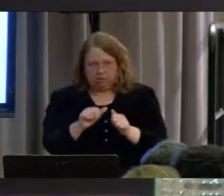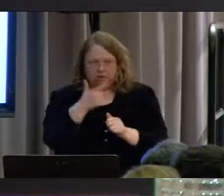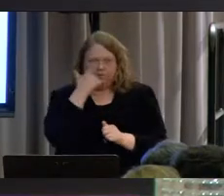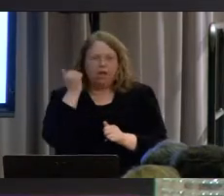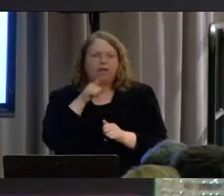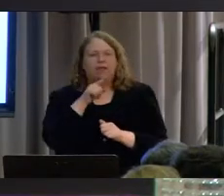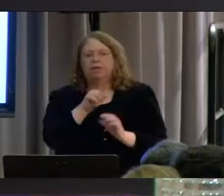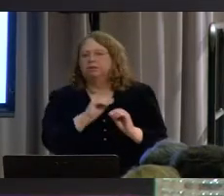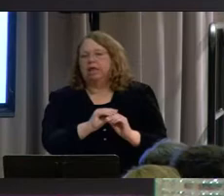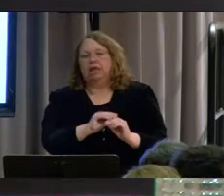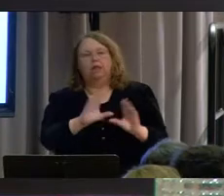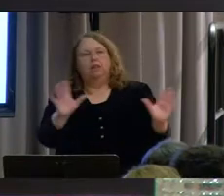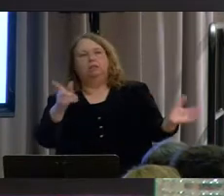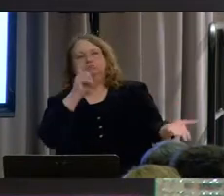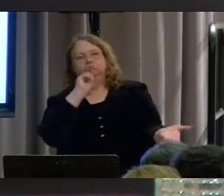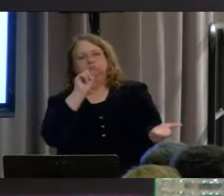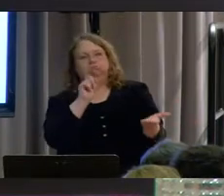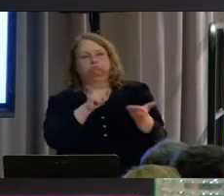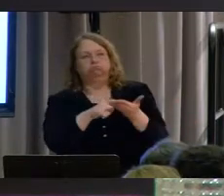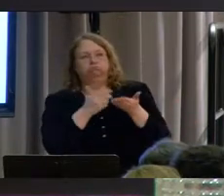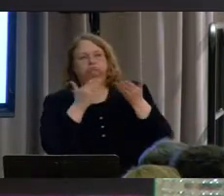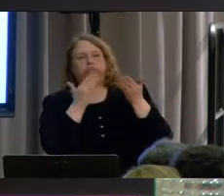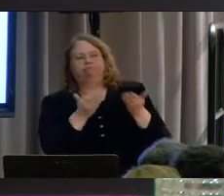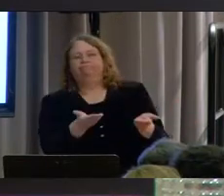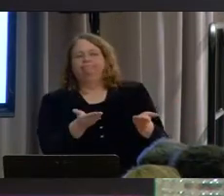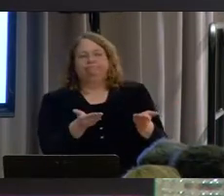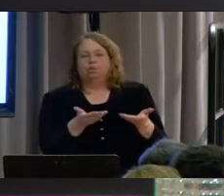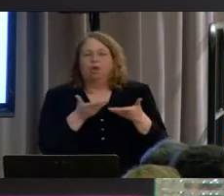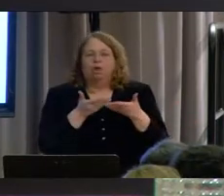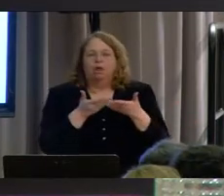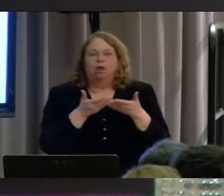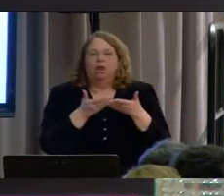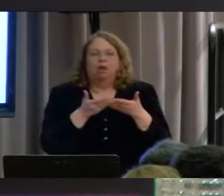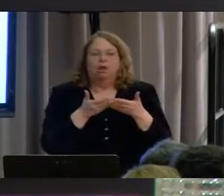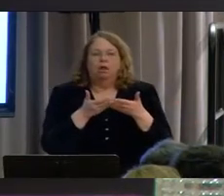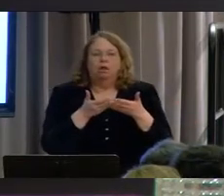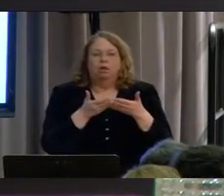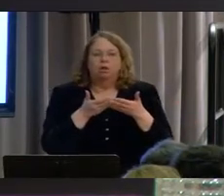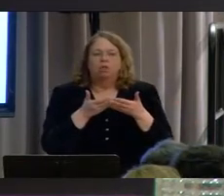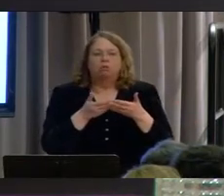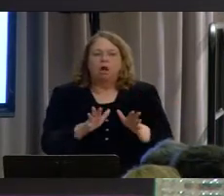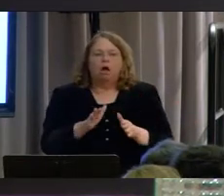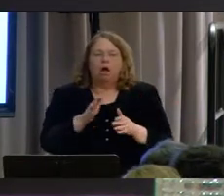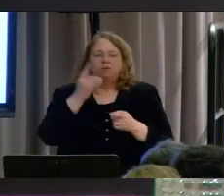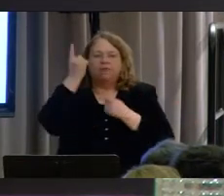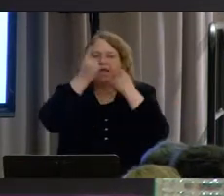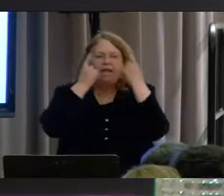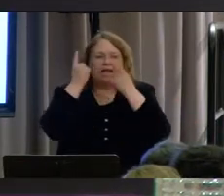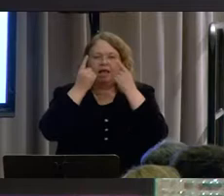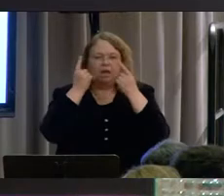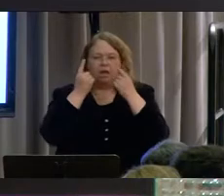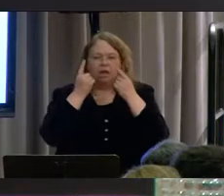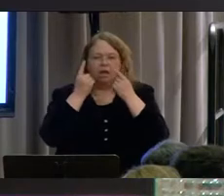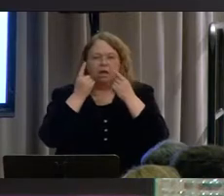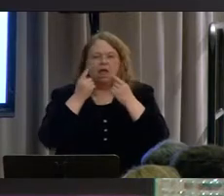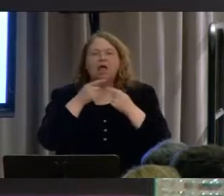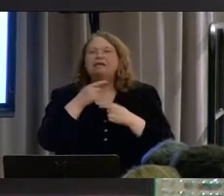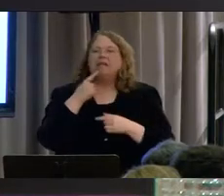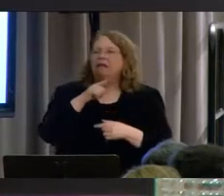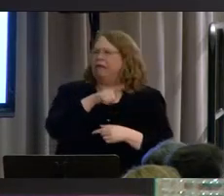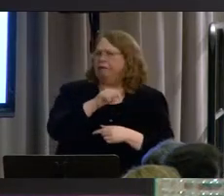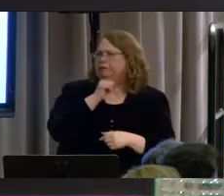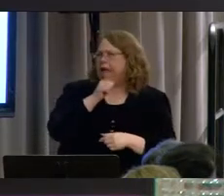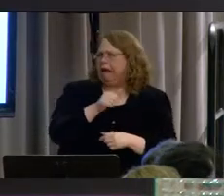clearest embodiment of the lost cause ideology that swore this had nothing to do with slavery, and that it